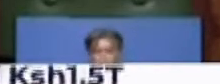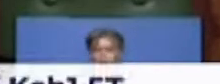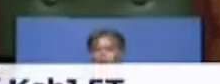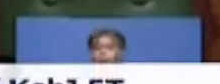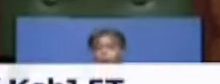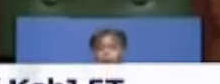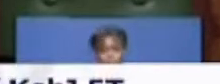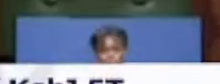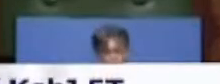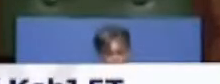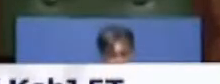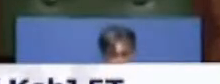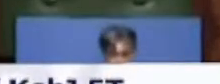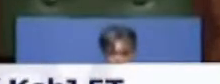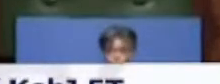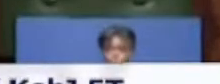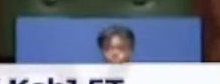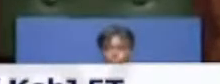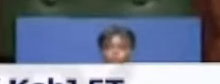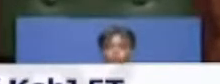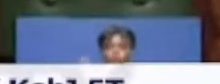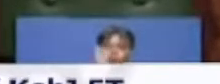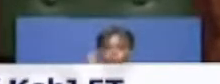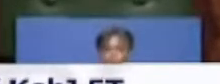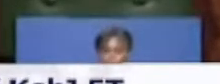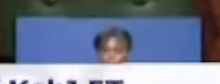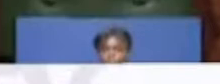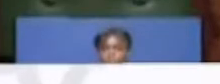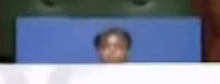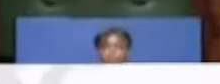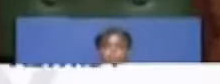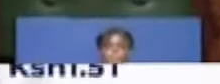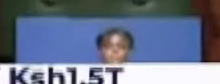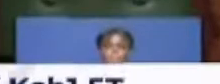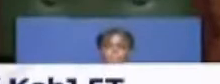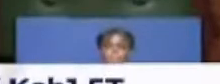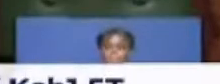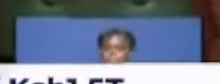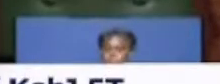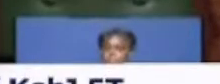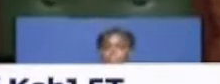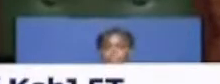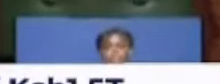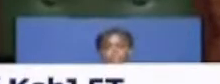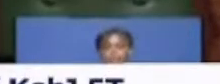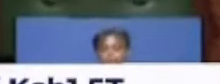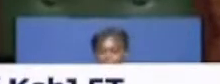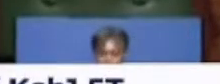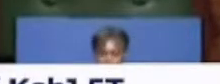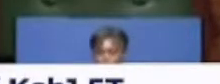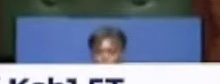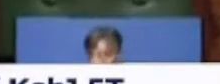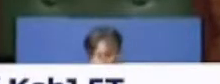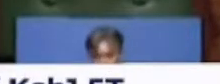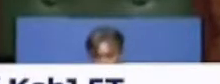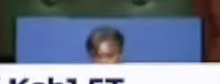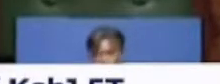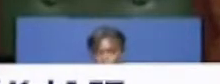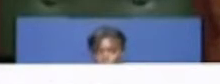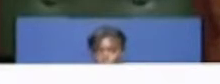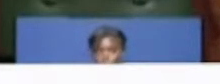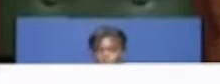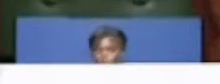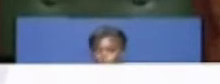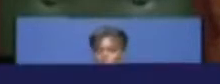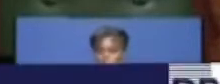is characterized under the Africa Free Trade Arrangement. This is because, as I have said